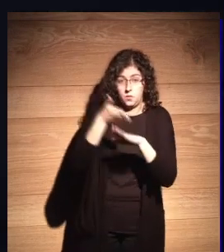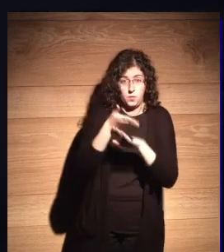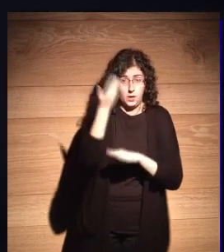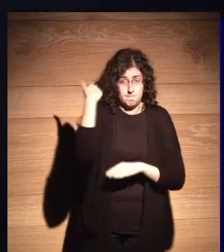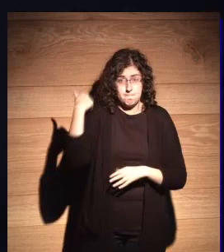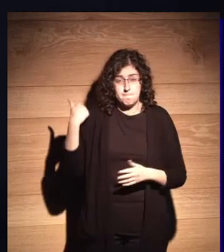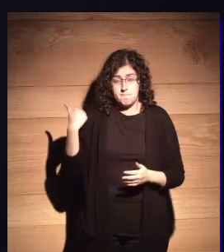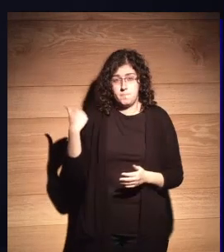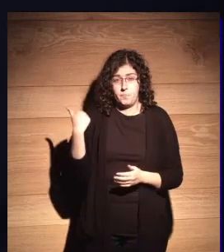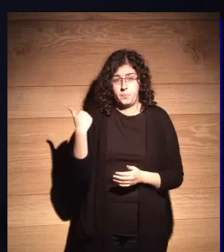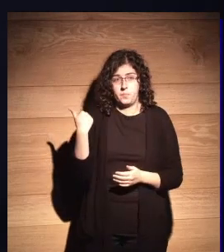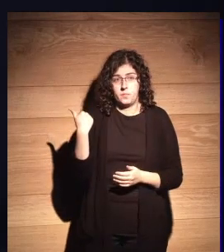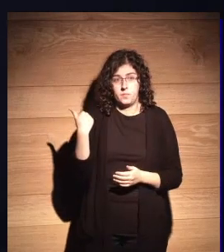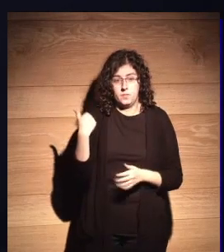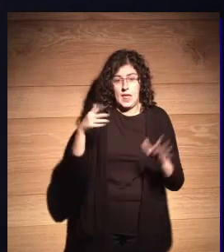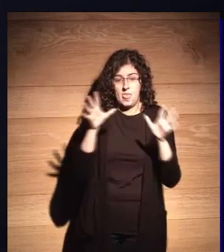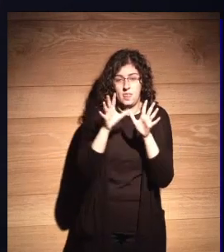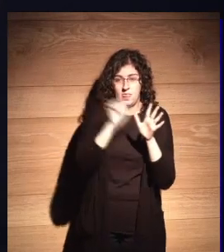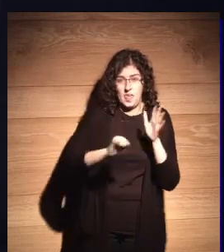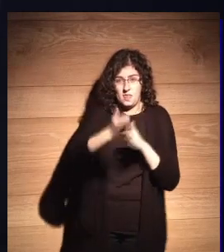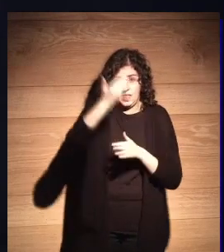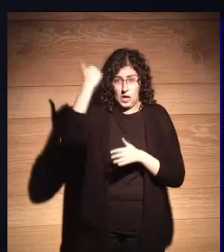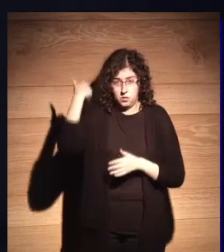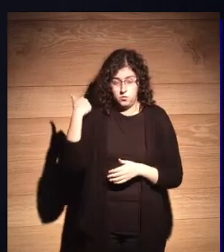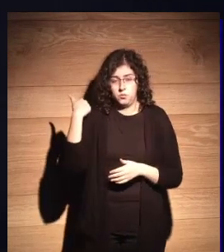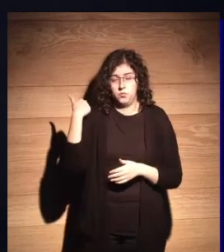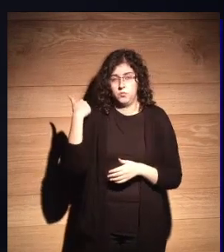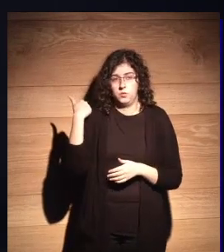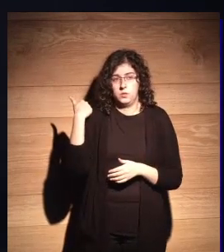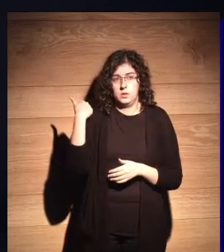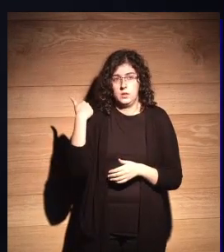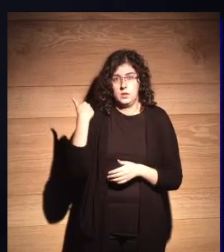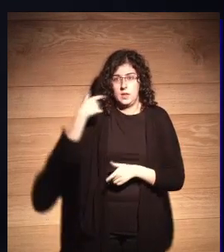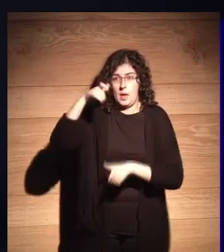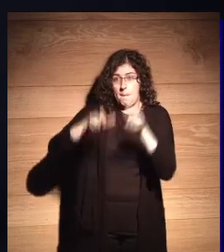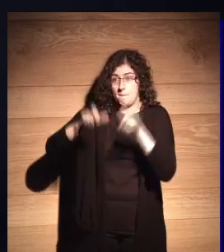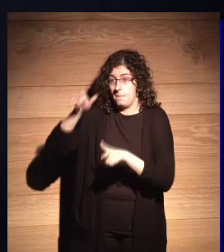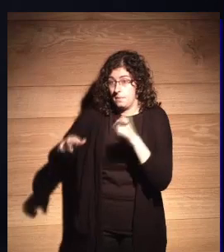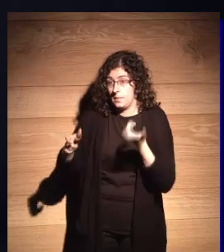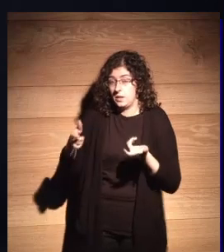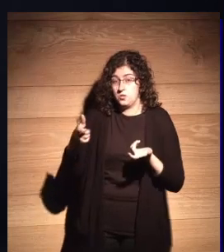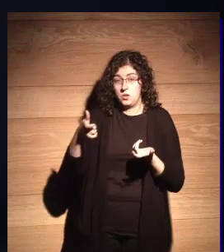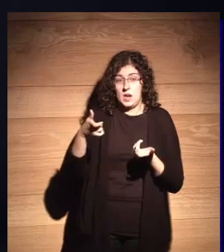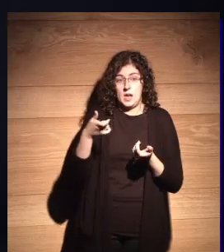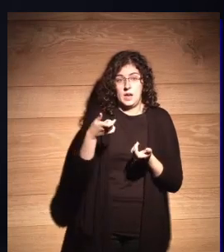10 years ago, even the vegetable vendor on the side of the road had a cell phone.